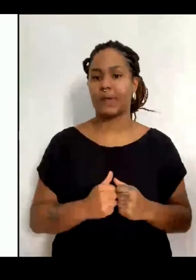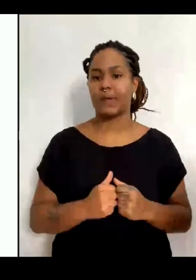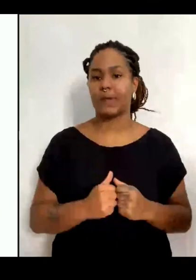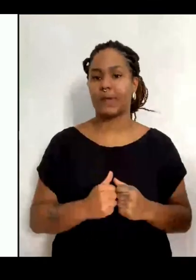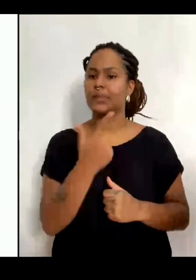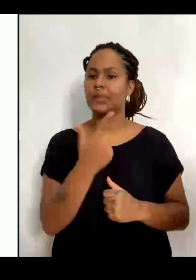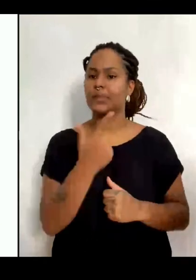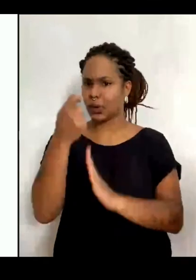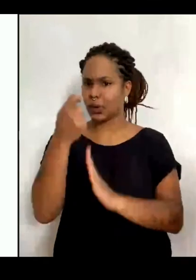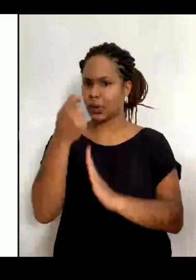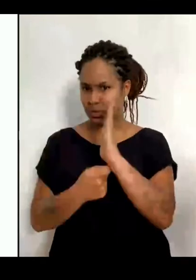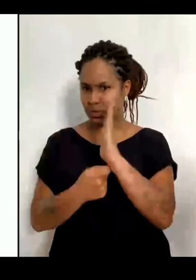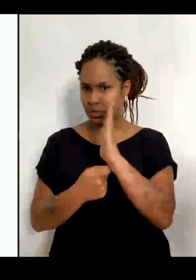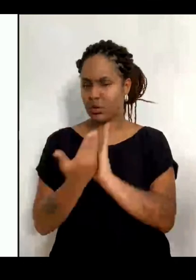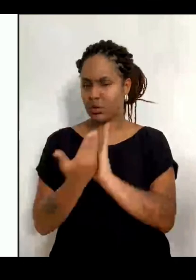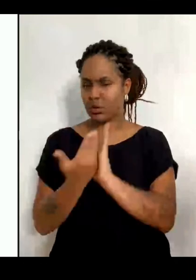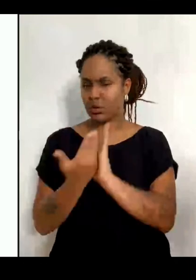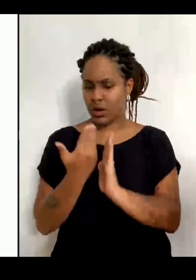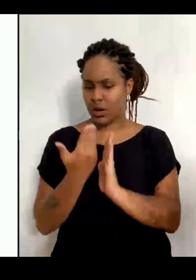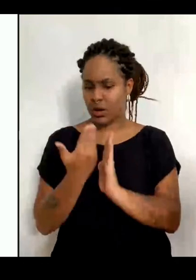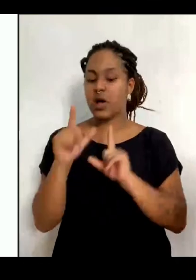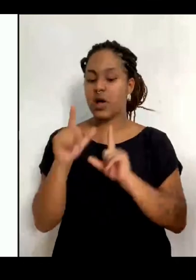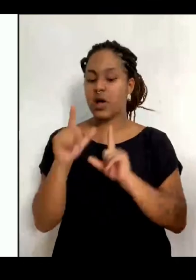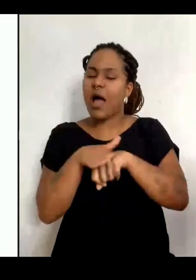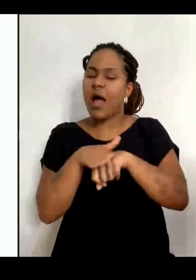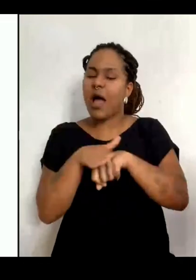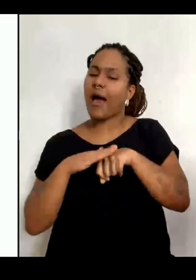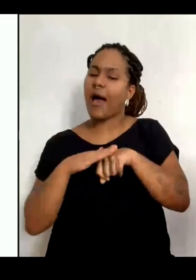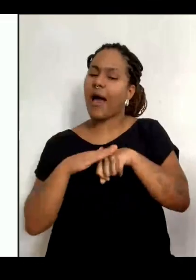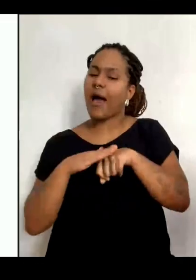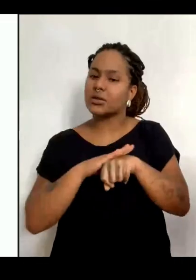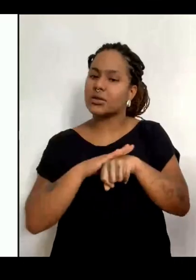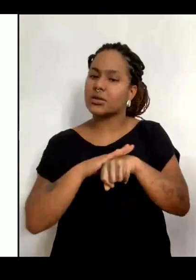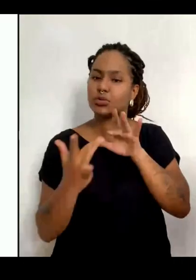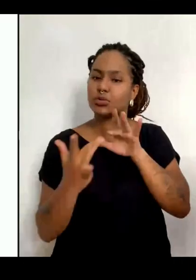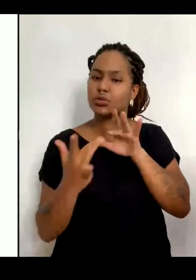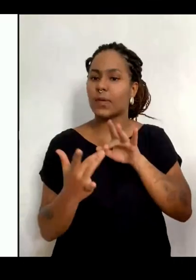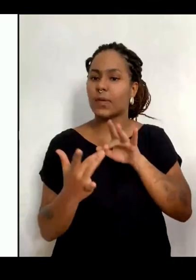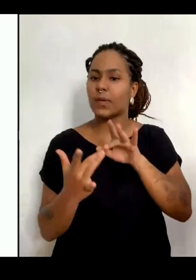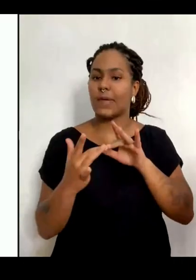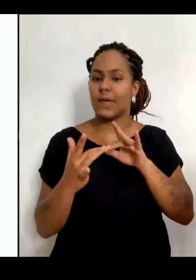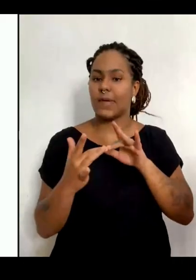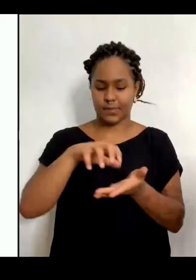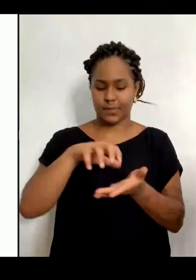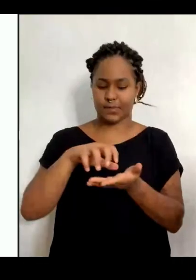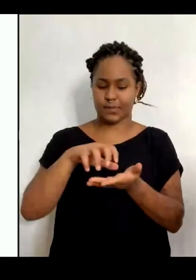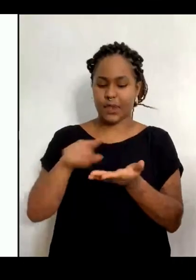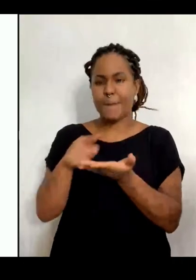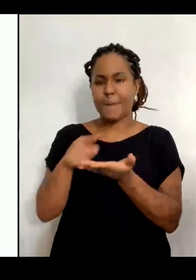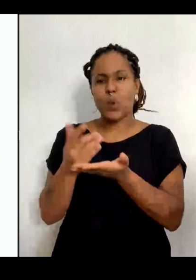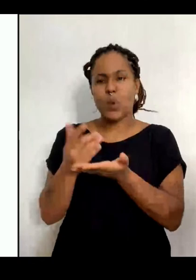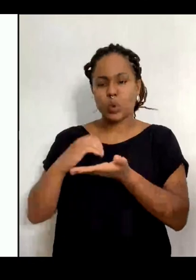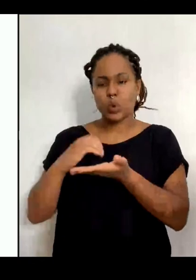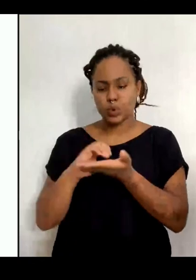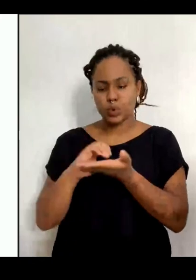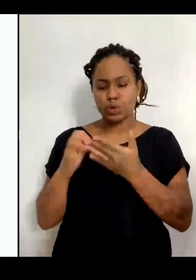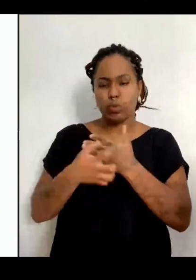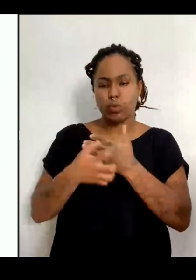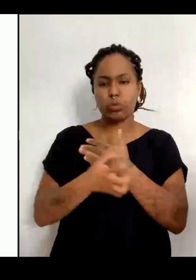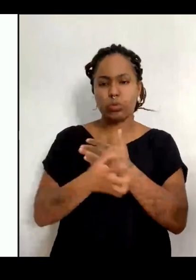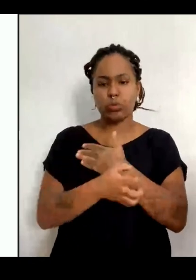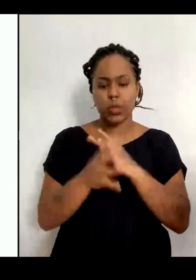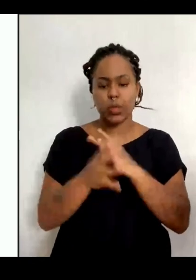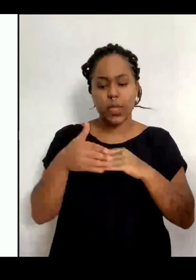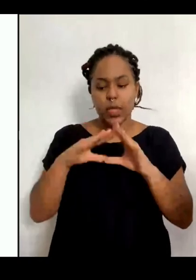my desire for the ocean is not only a wish for closeness and relations over divides it is also necessity dependence even